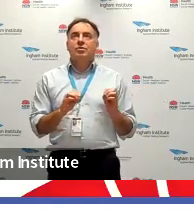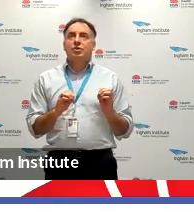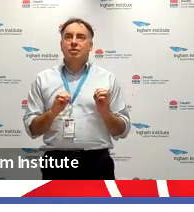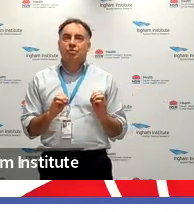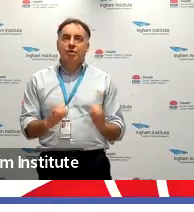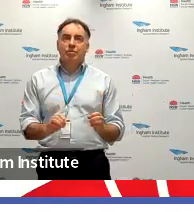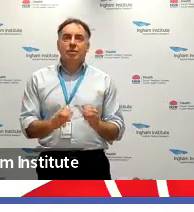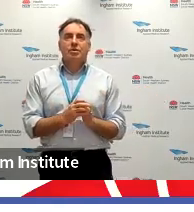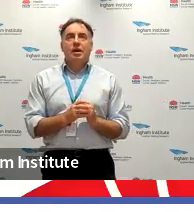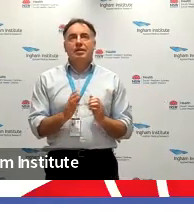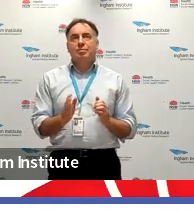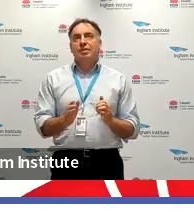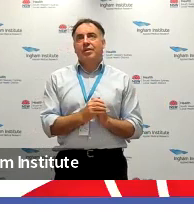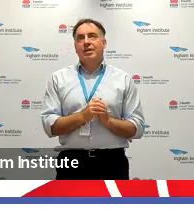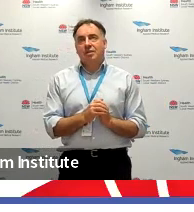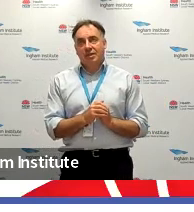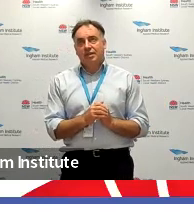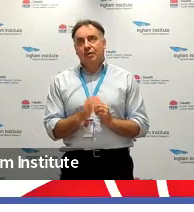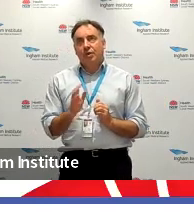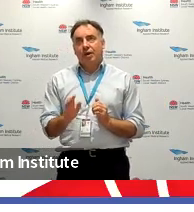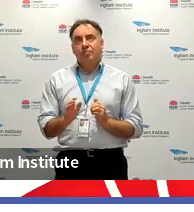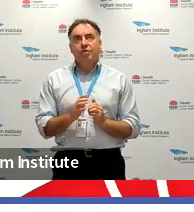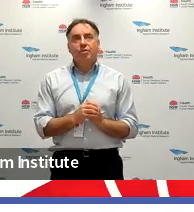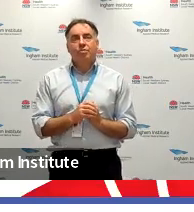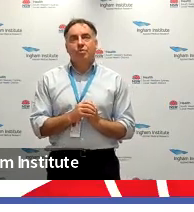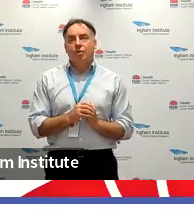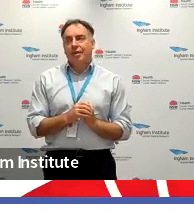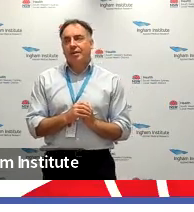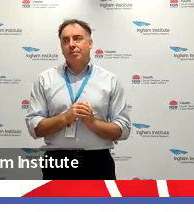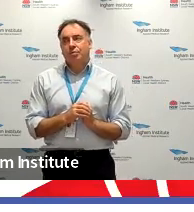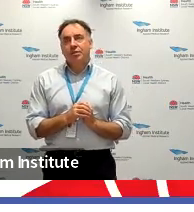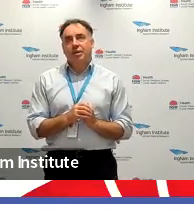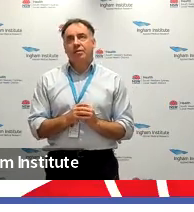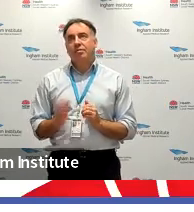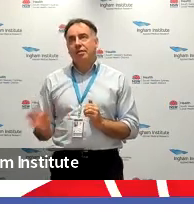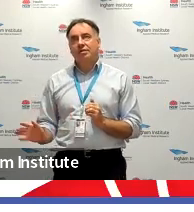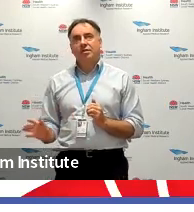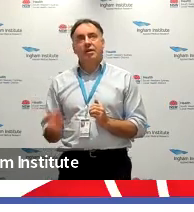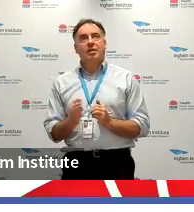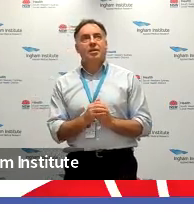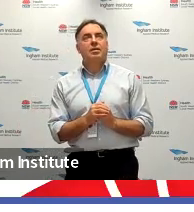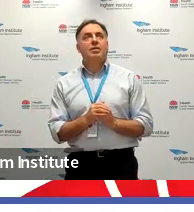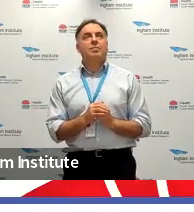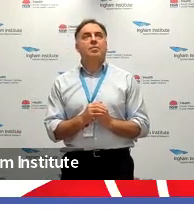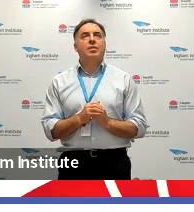model to some treatment, and it's been very successful. And Renuka will talk about that in more detail. Next